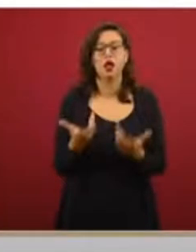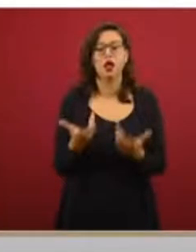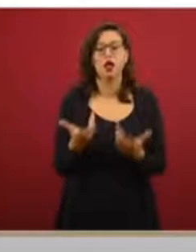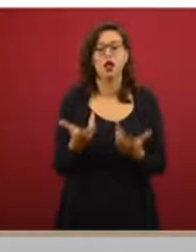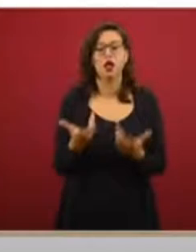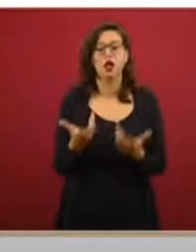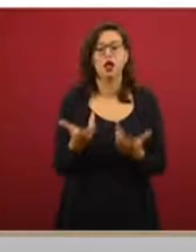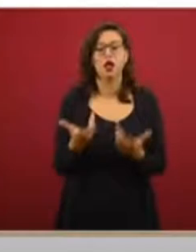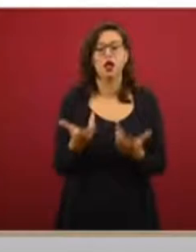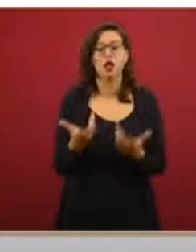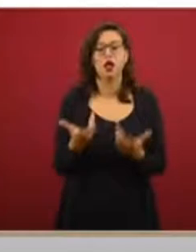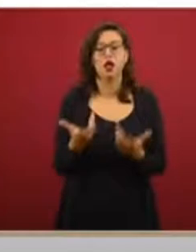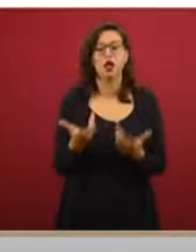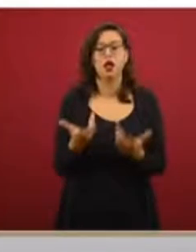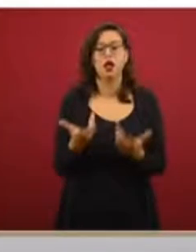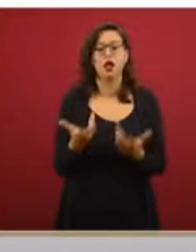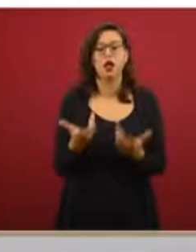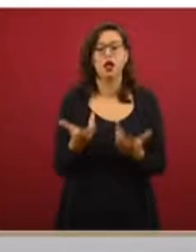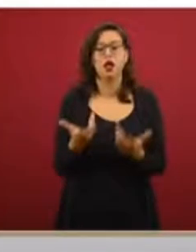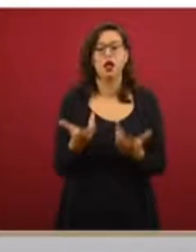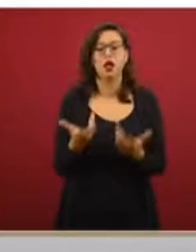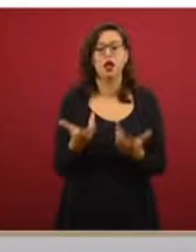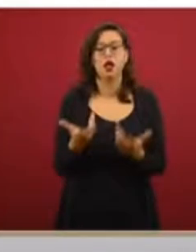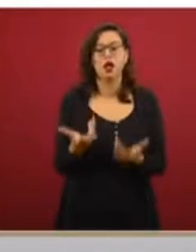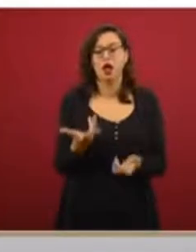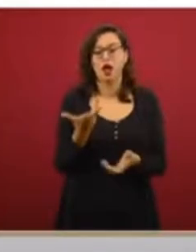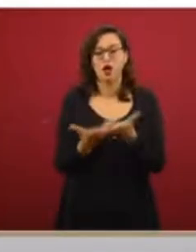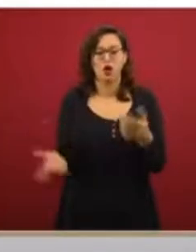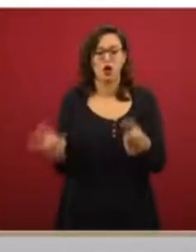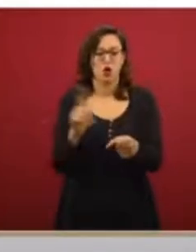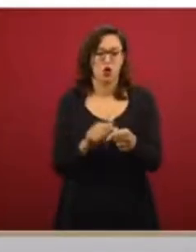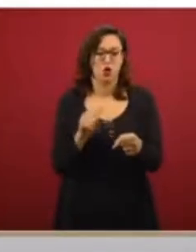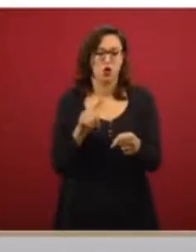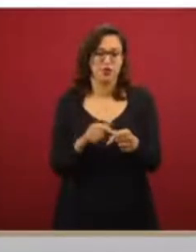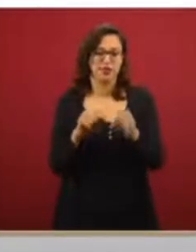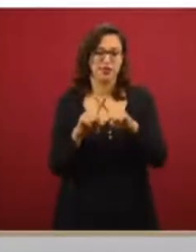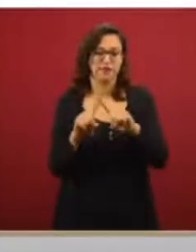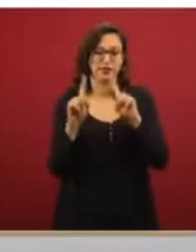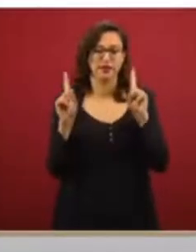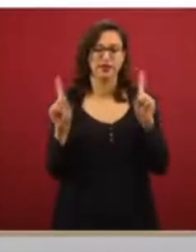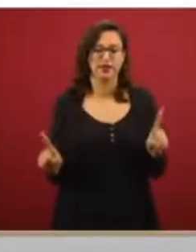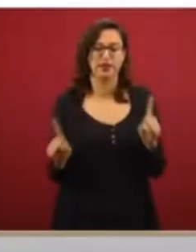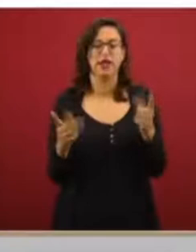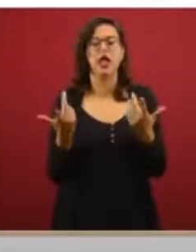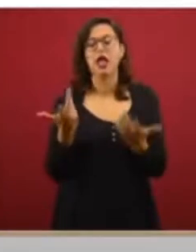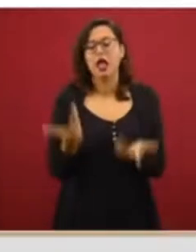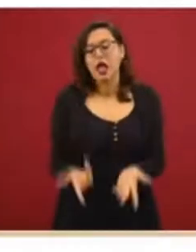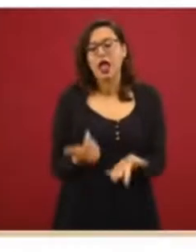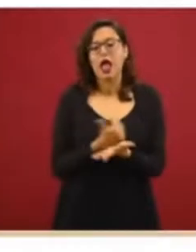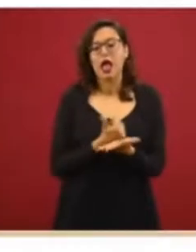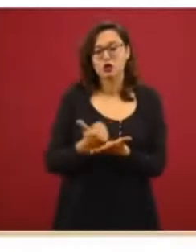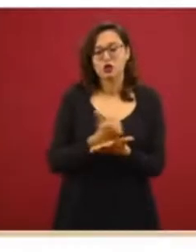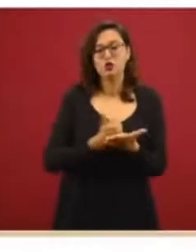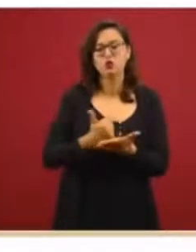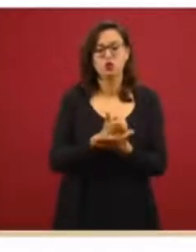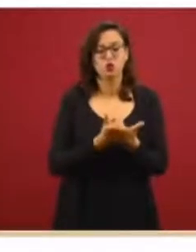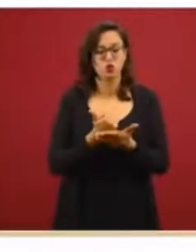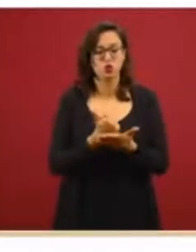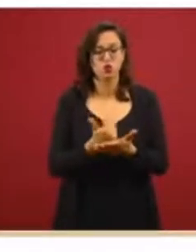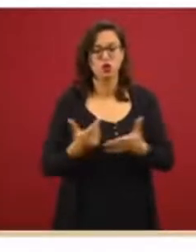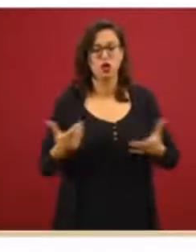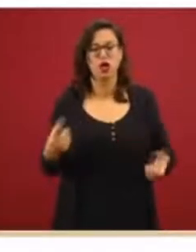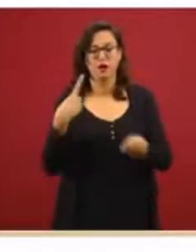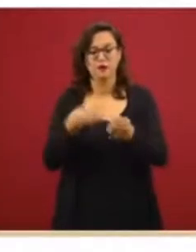is the ones that had the test. Son a quienes se les han tomado muestras para el diagnóstico